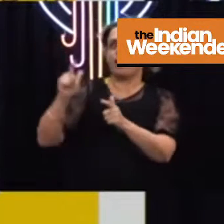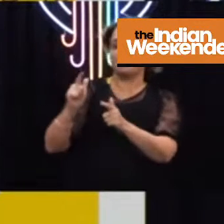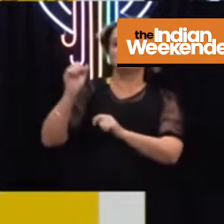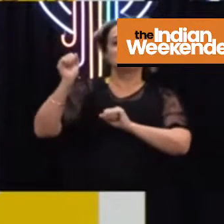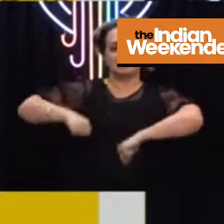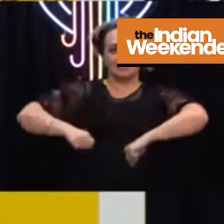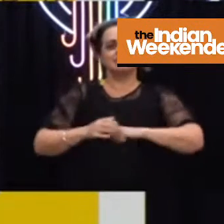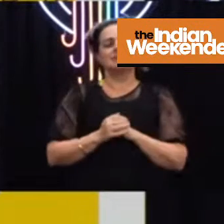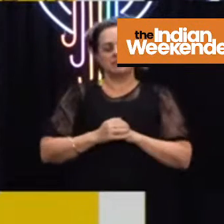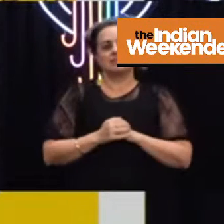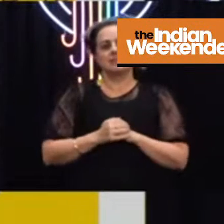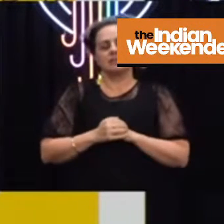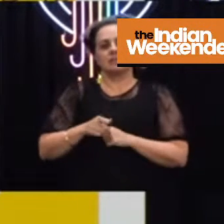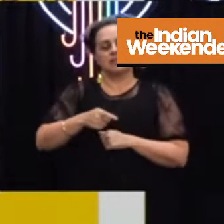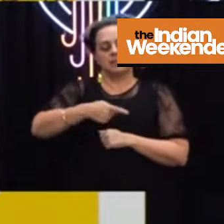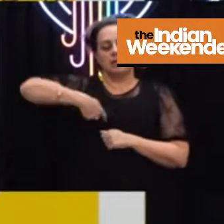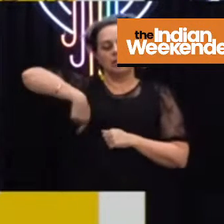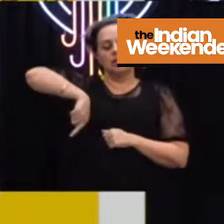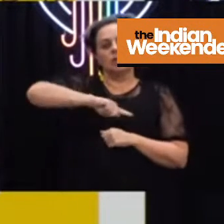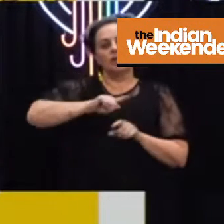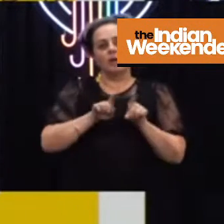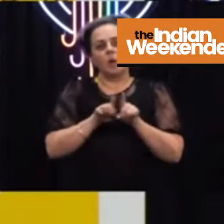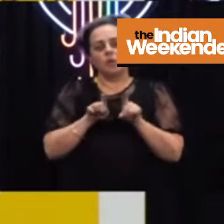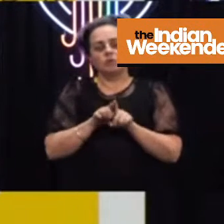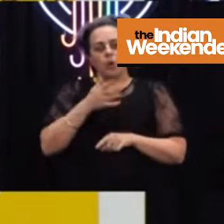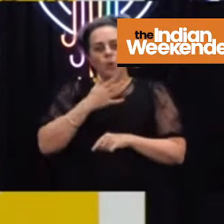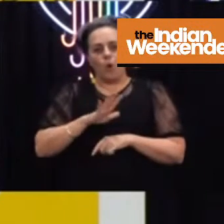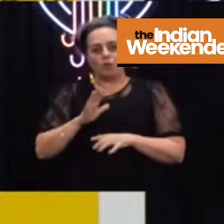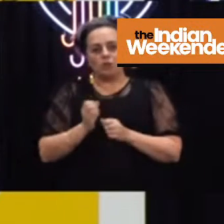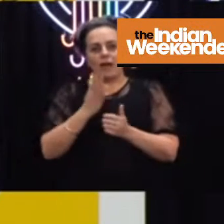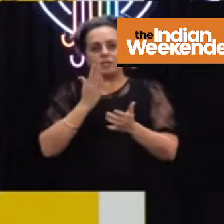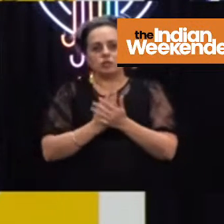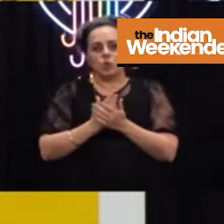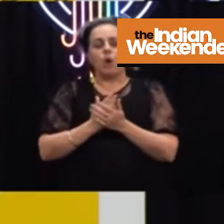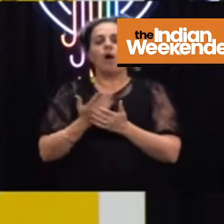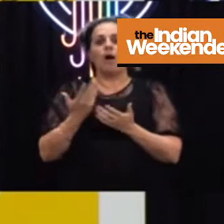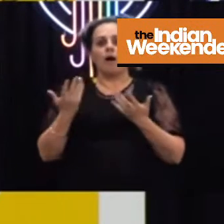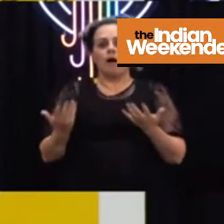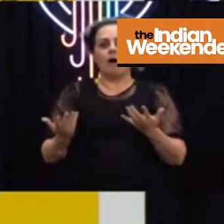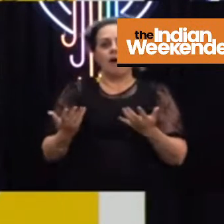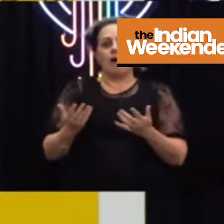that in the context of those emissions derived from food production